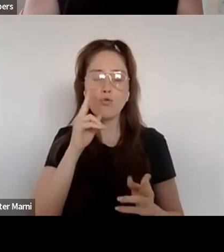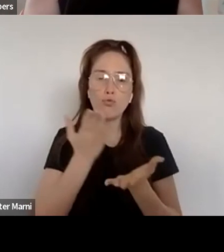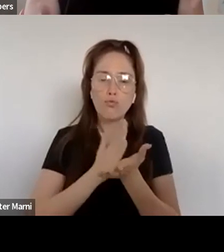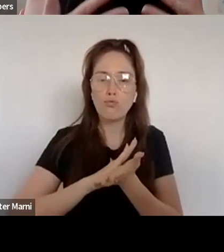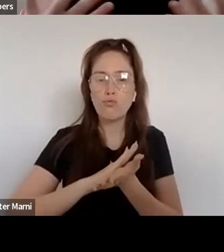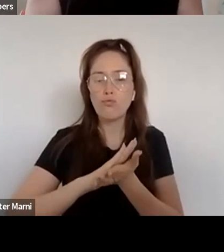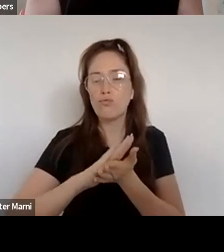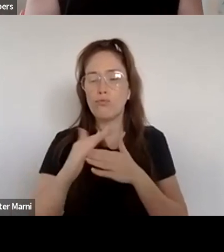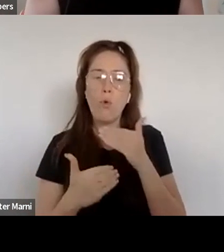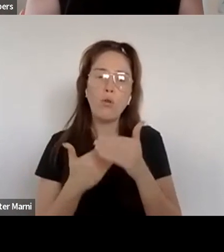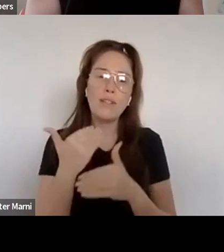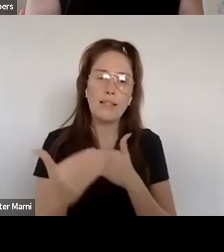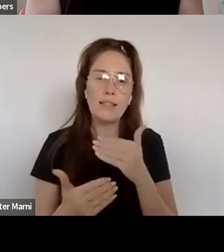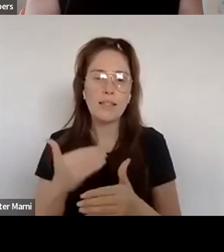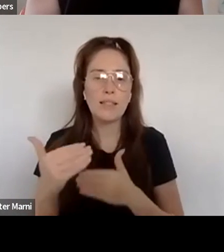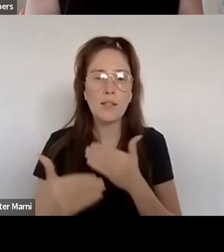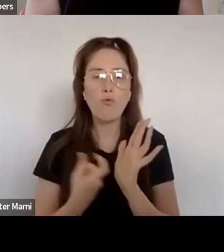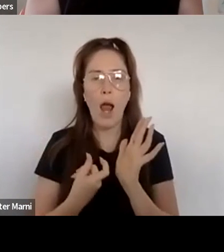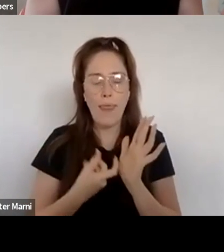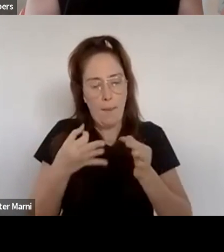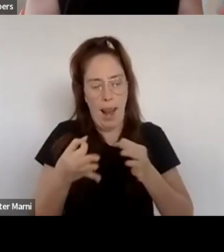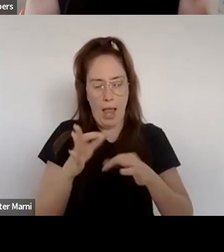process, because